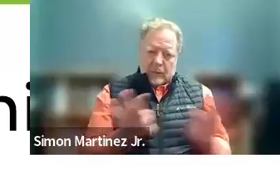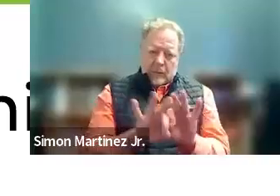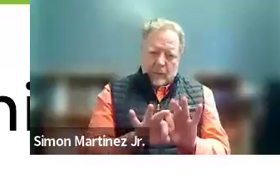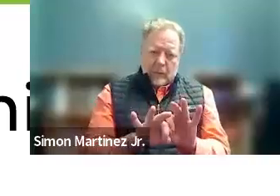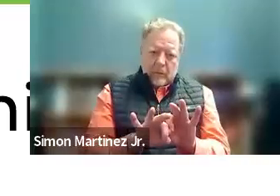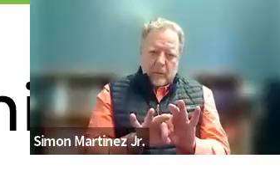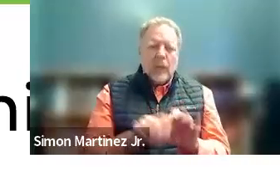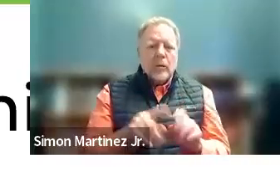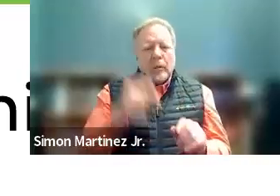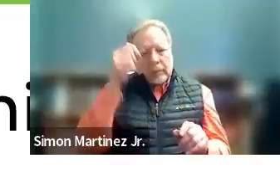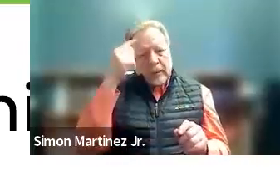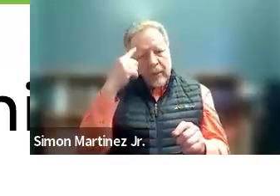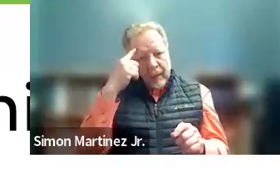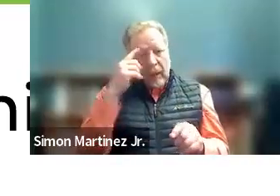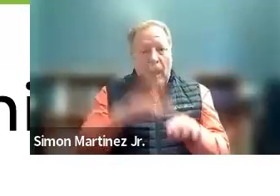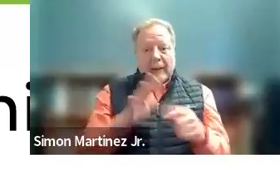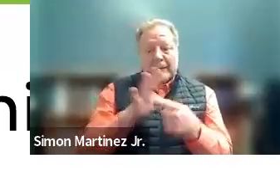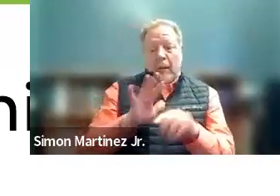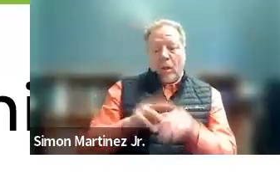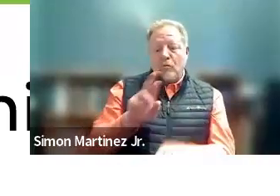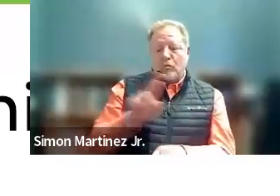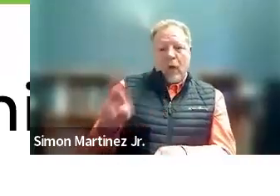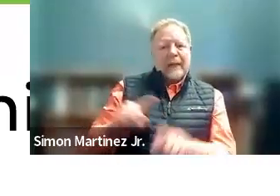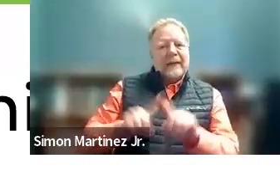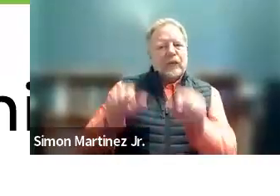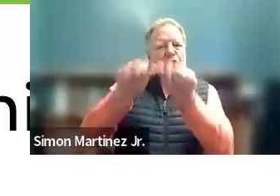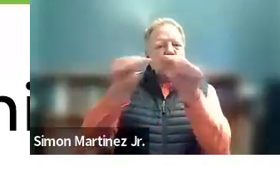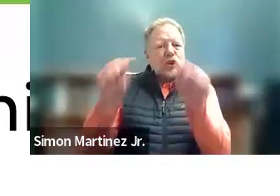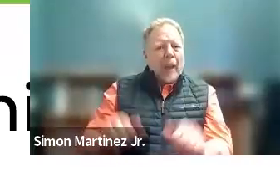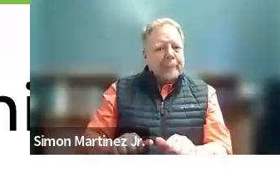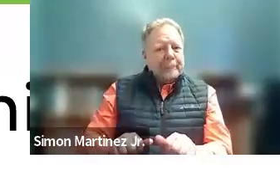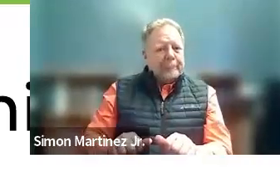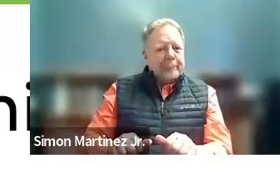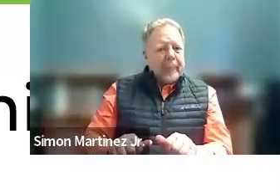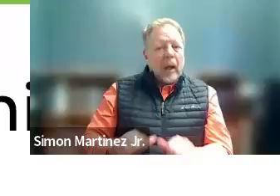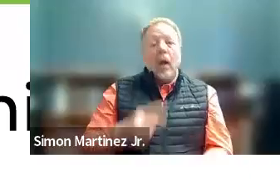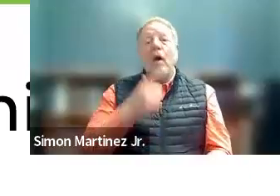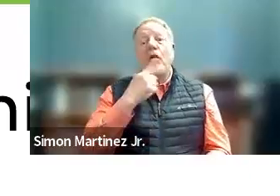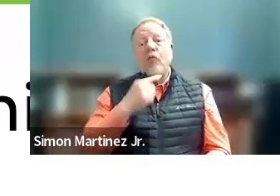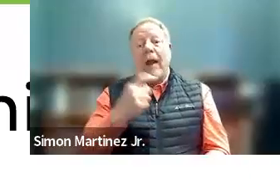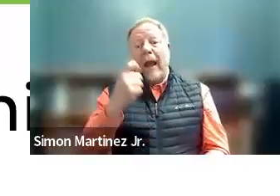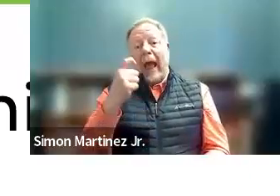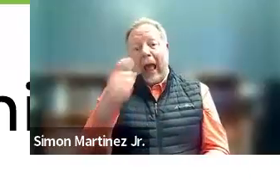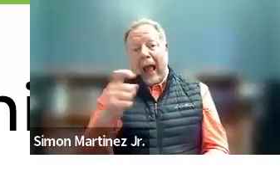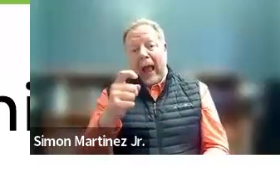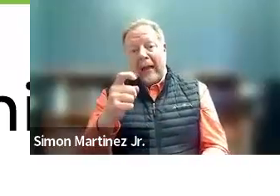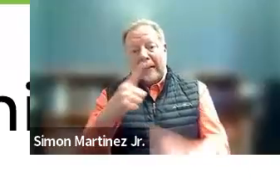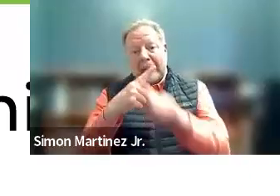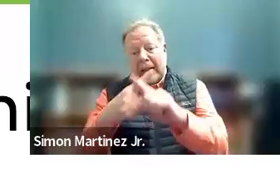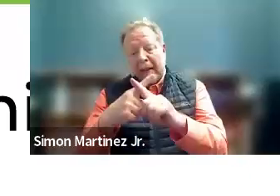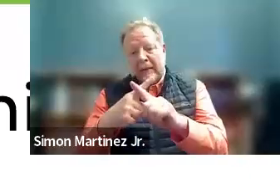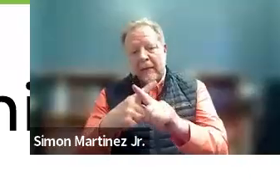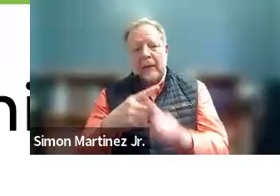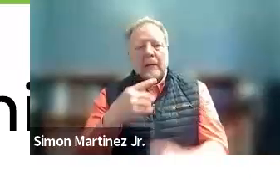So in the example on the right, they use a different shape, a red X to say,